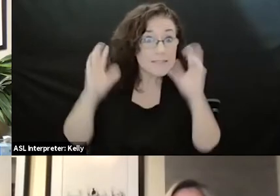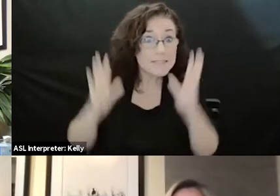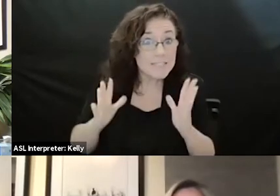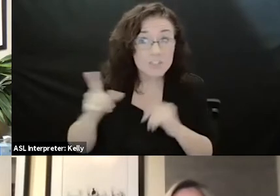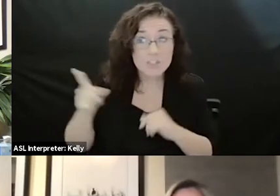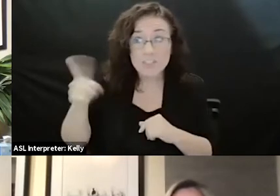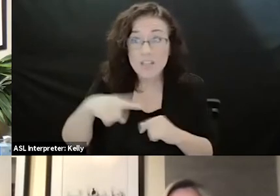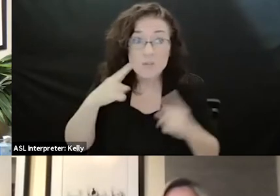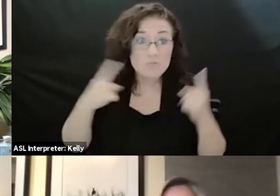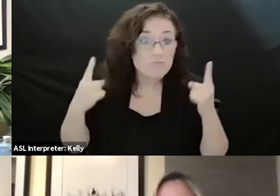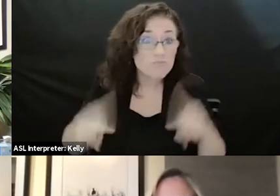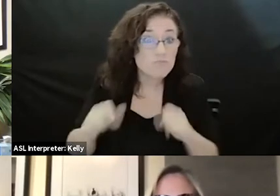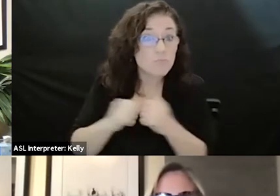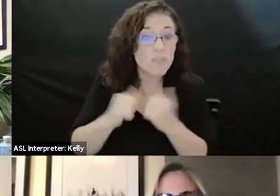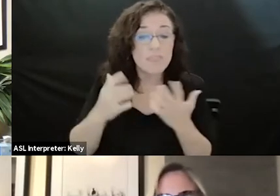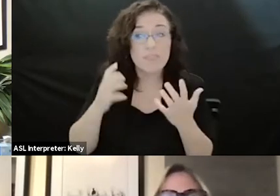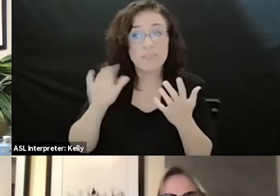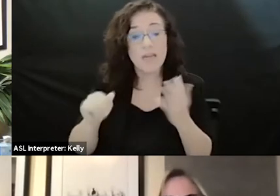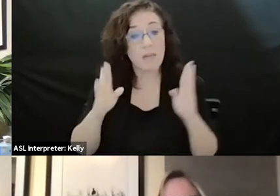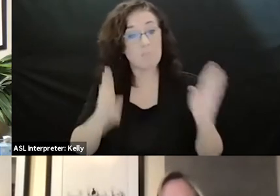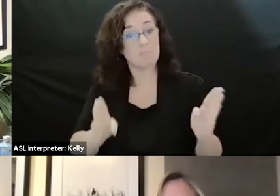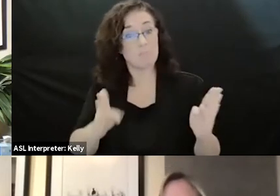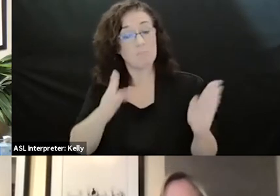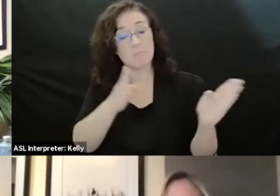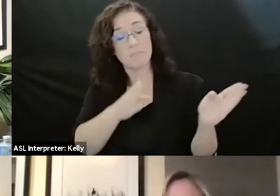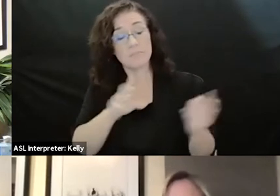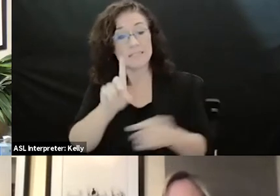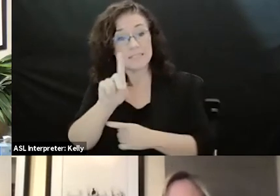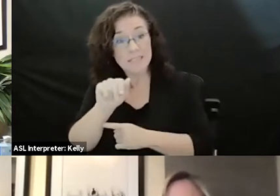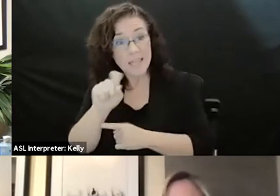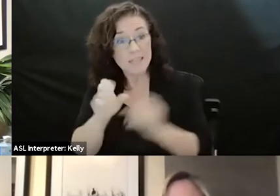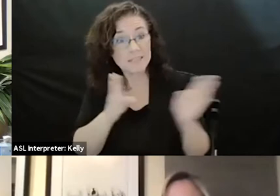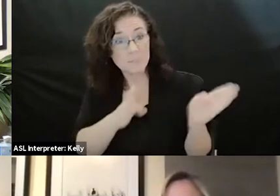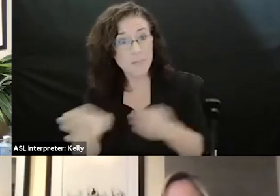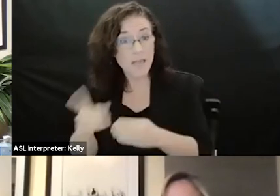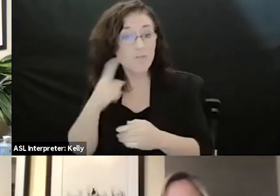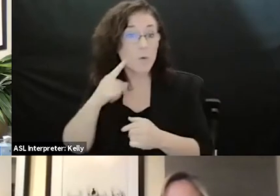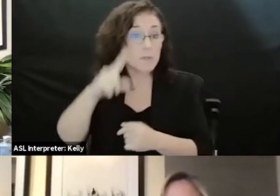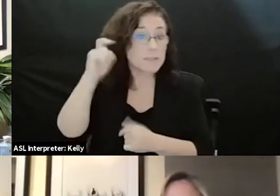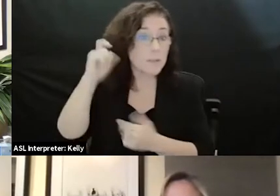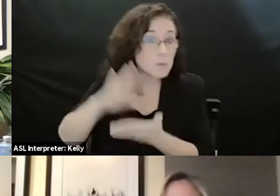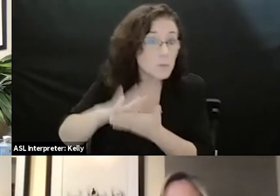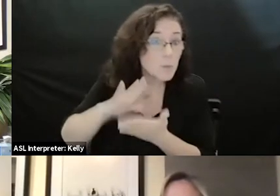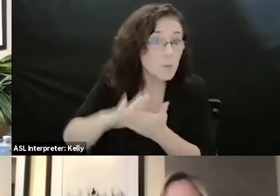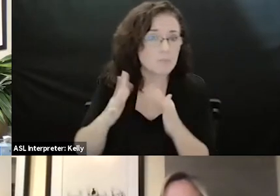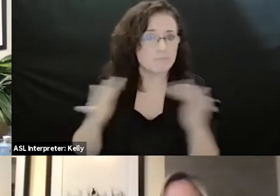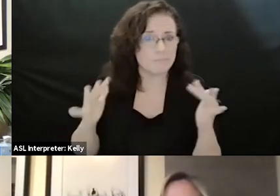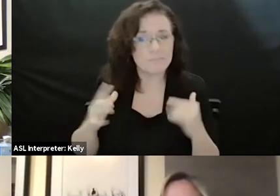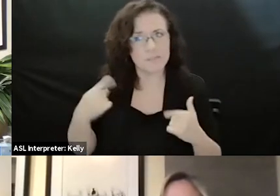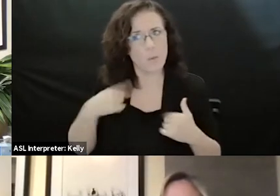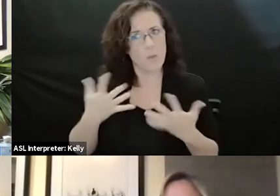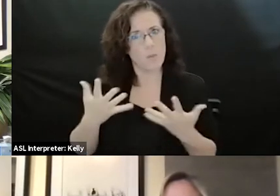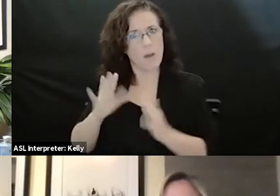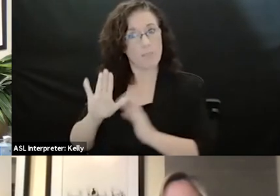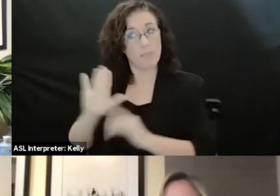dates that we're selecting so that we can understand what those plans will look like how we will go about